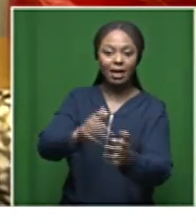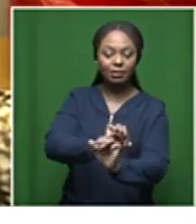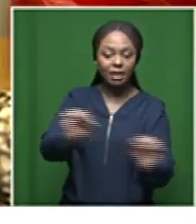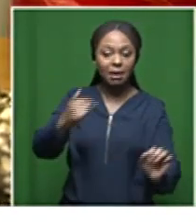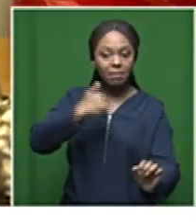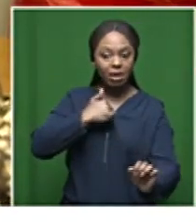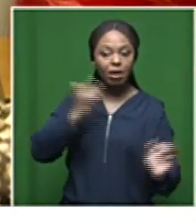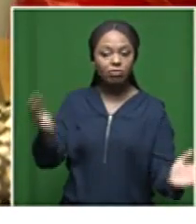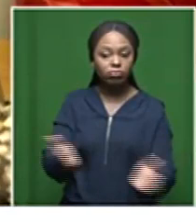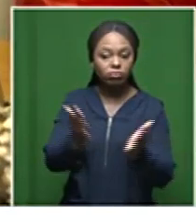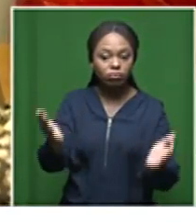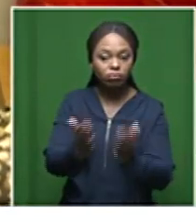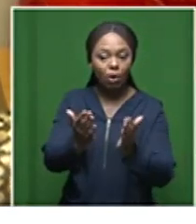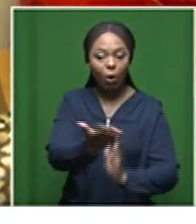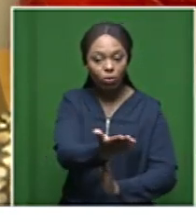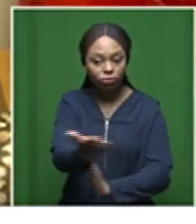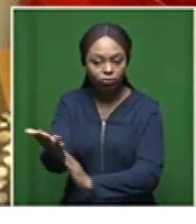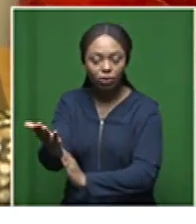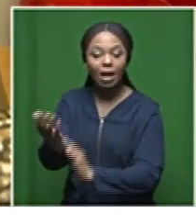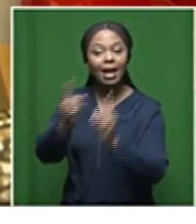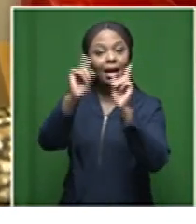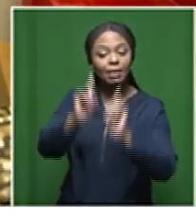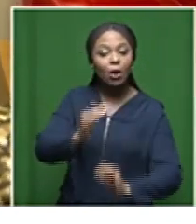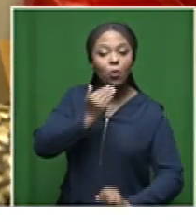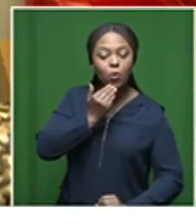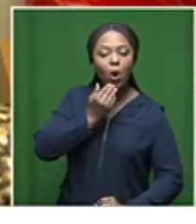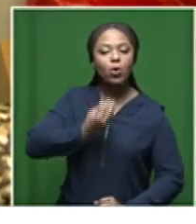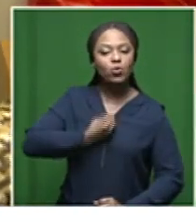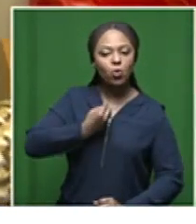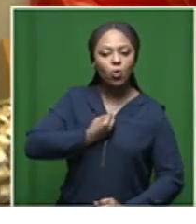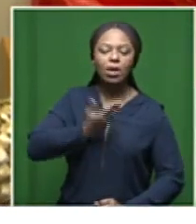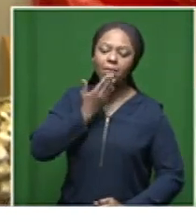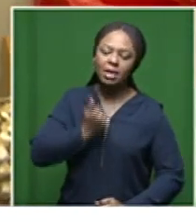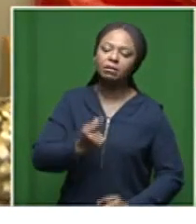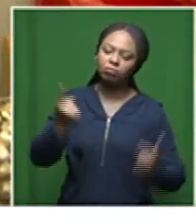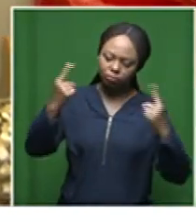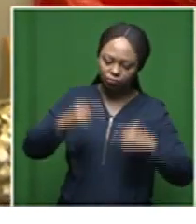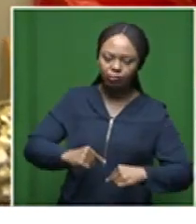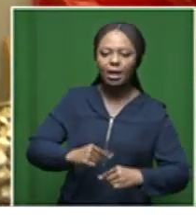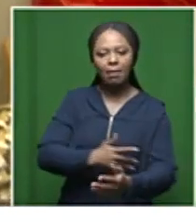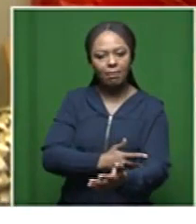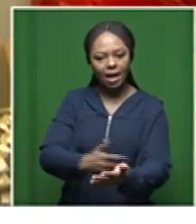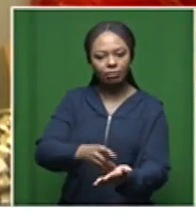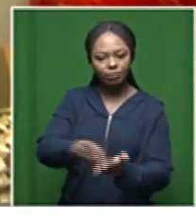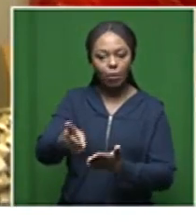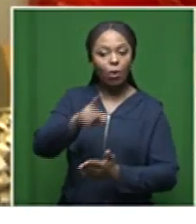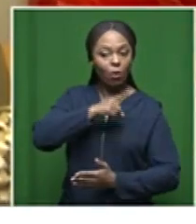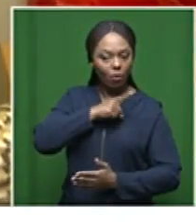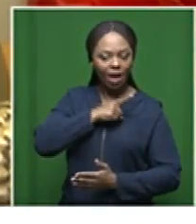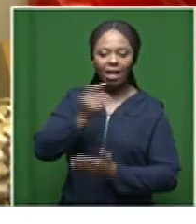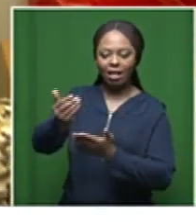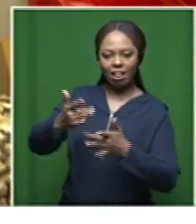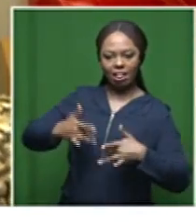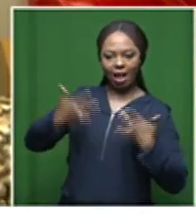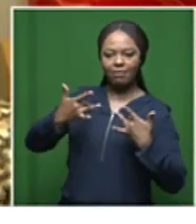encouraging everybody, especially the youth, to come and donate to save lives. I